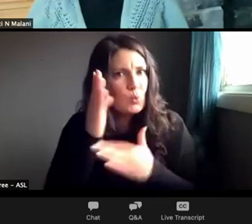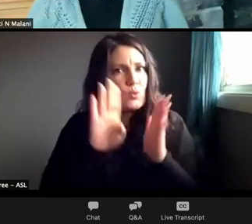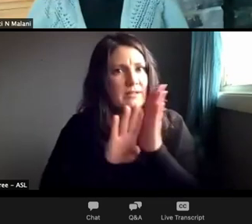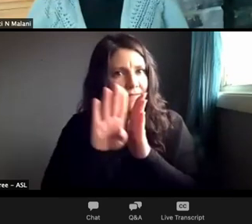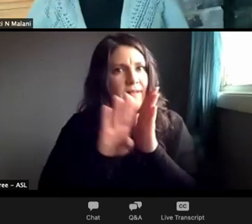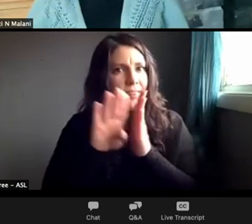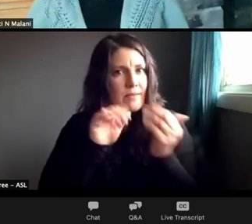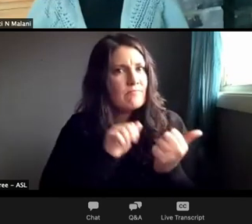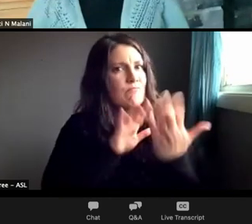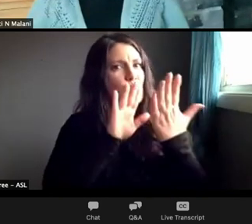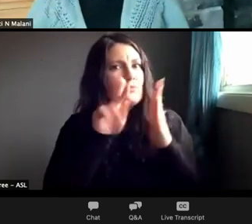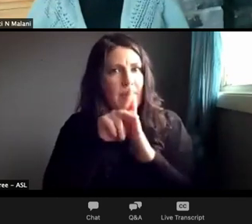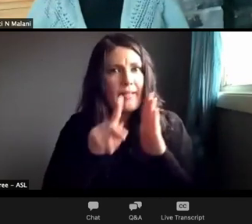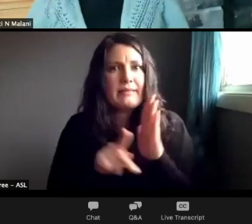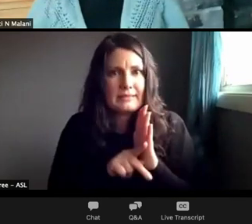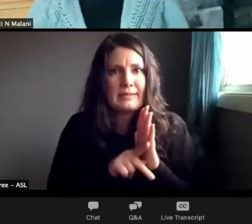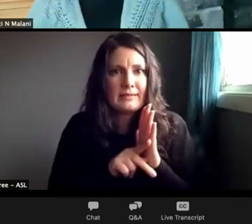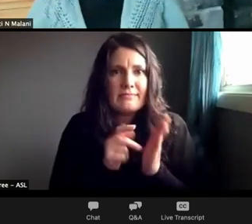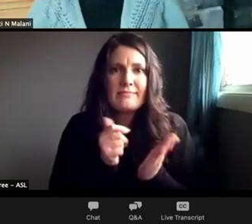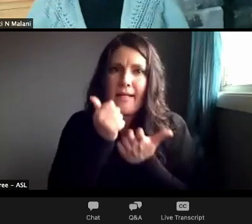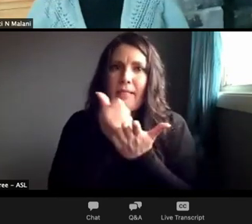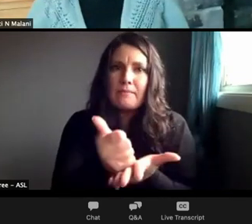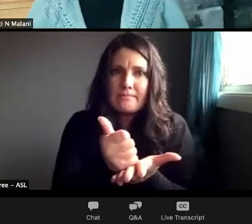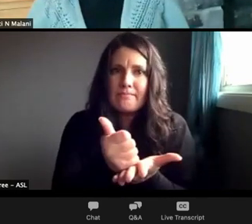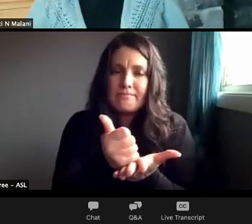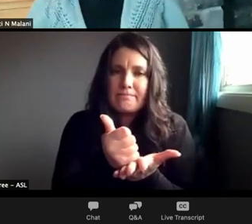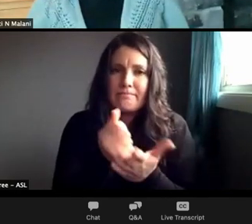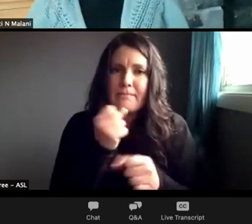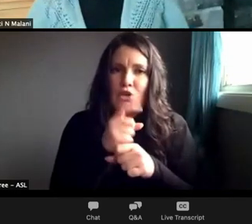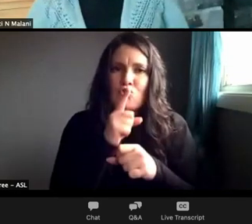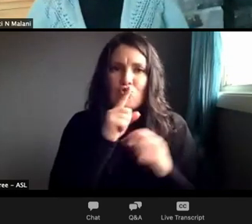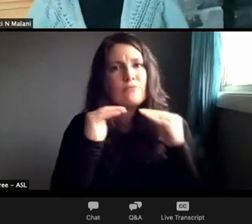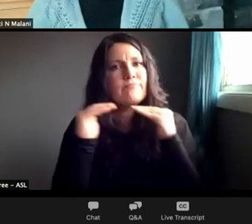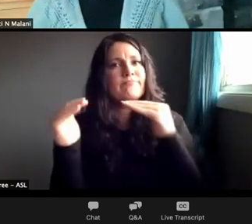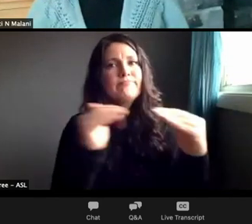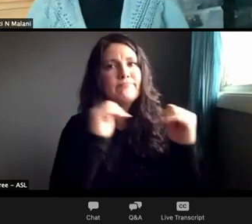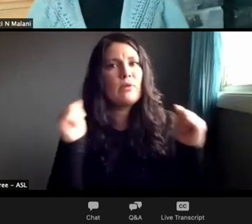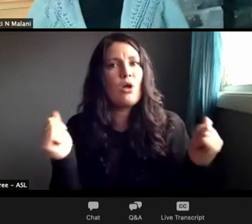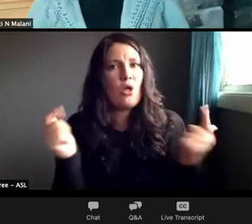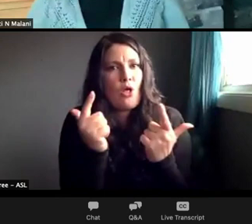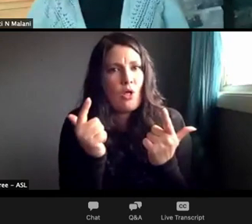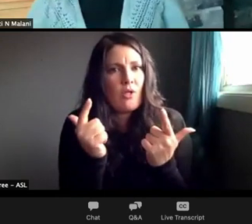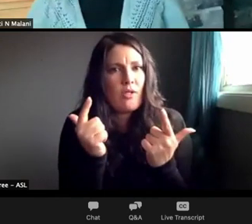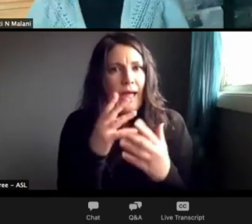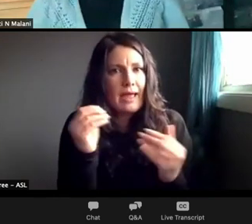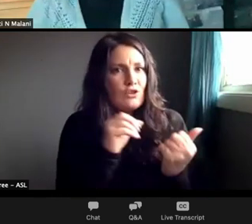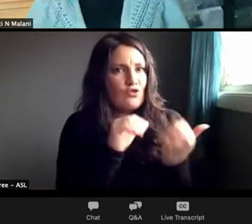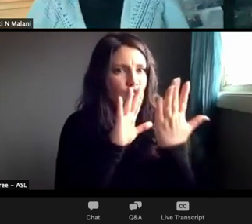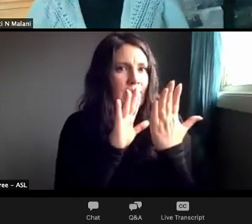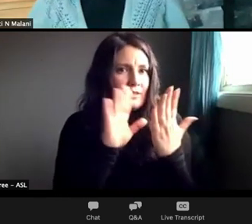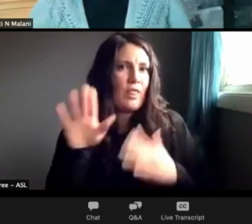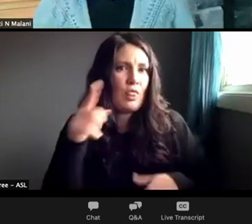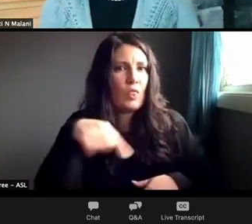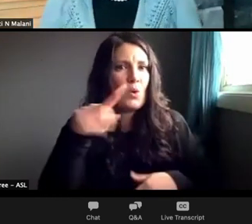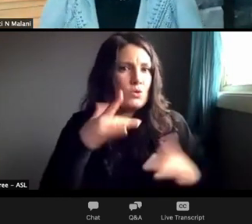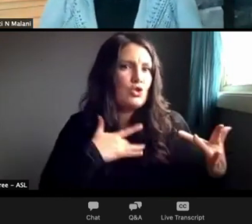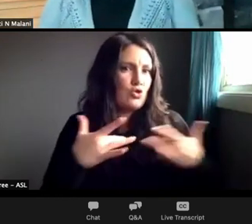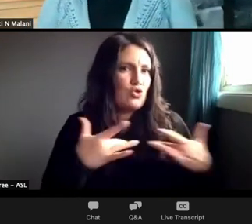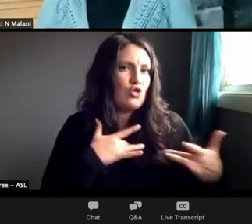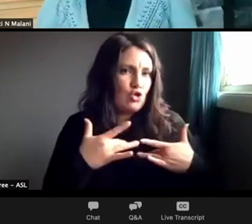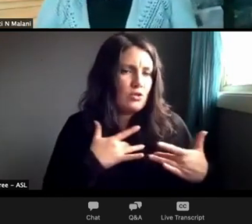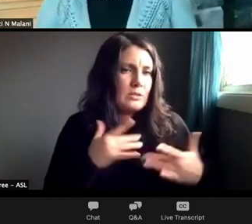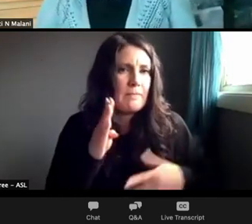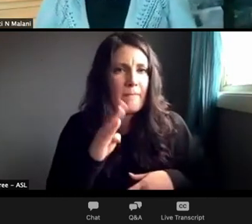and policies that will help ensure, you know, equity for all, but to help address the concerns that are being raised by